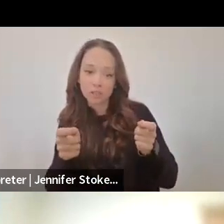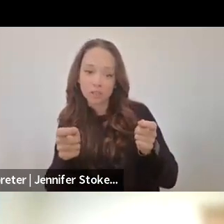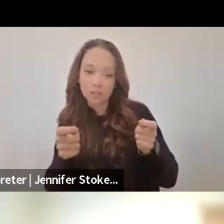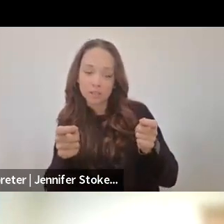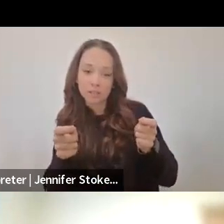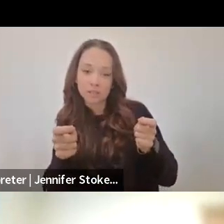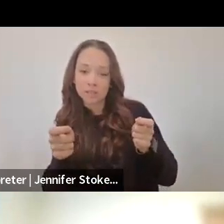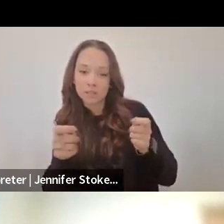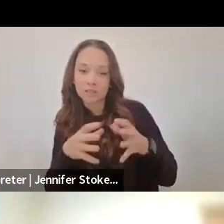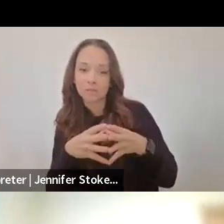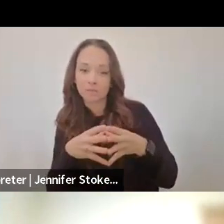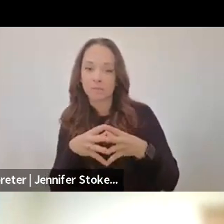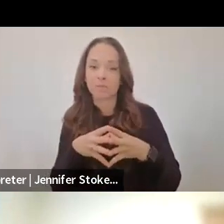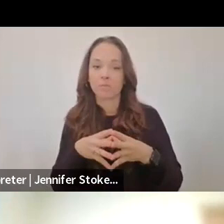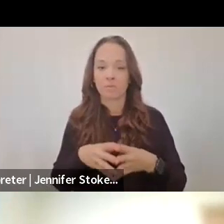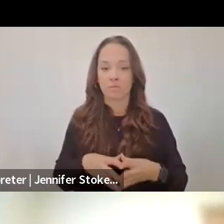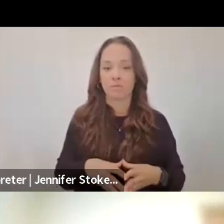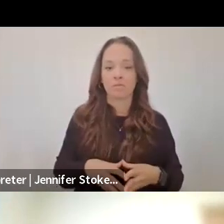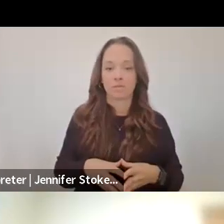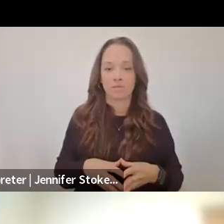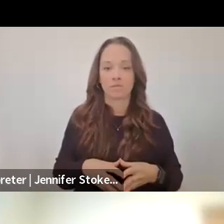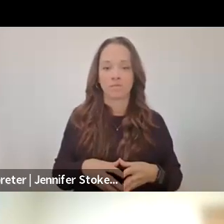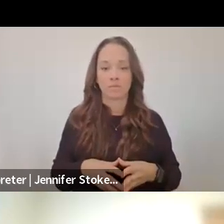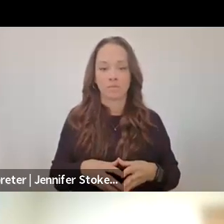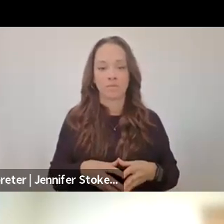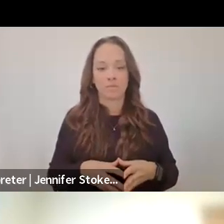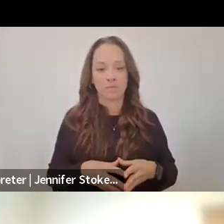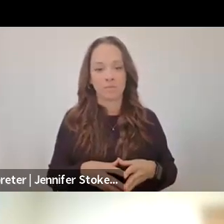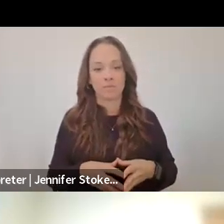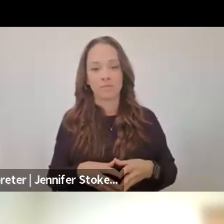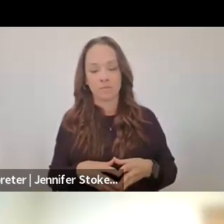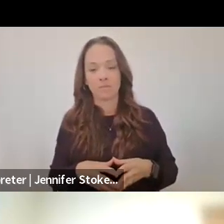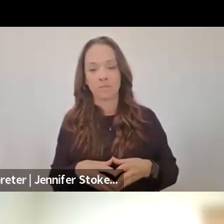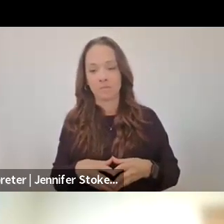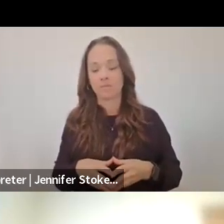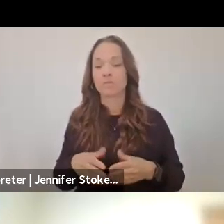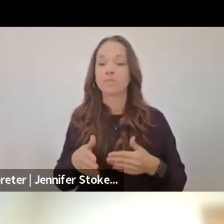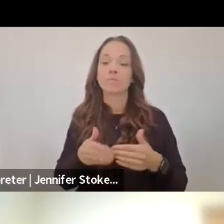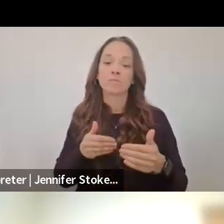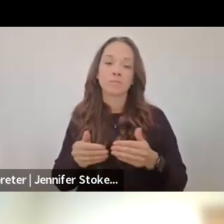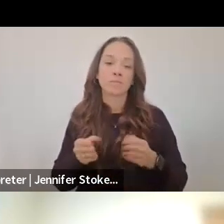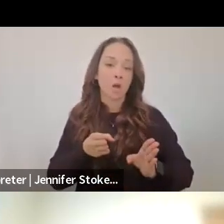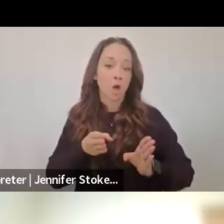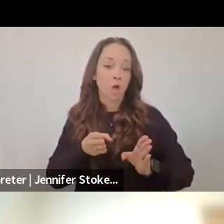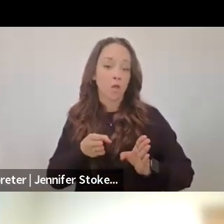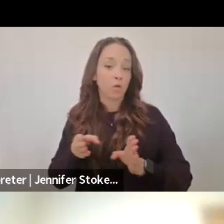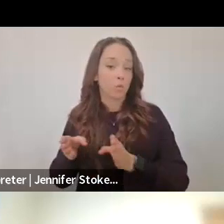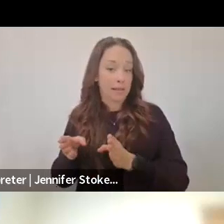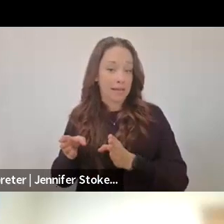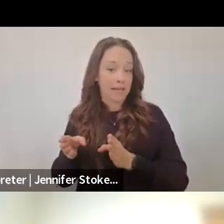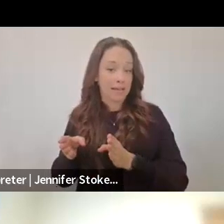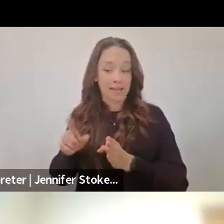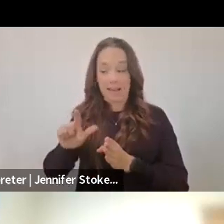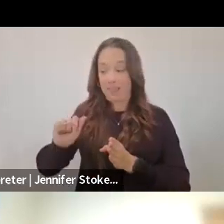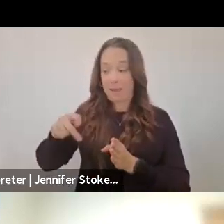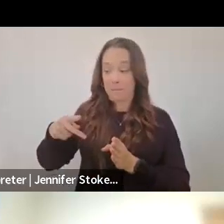as well. And so although the plan itself may not be required under federal law, the components